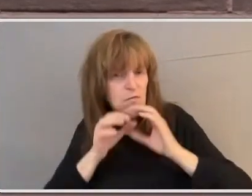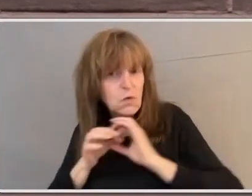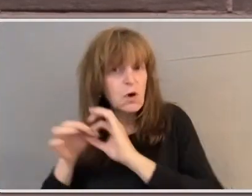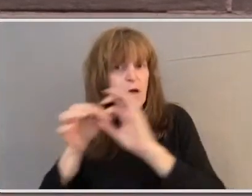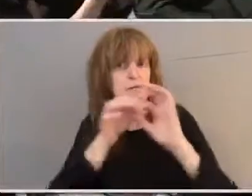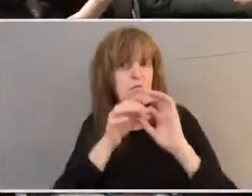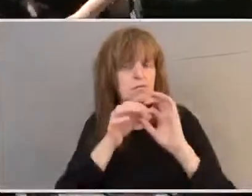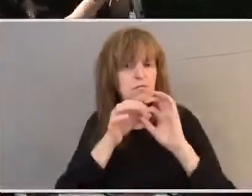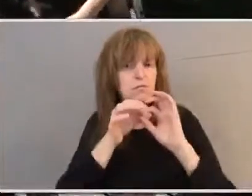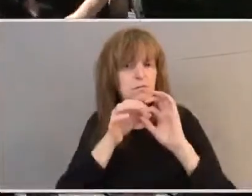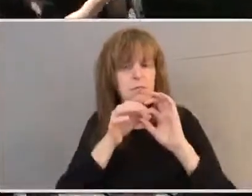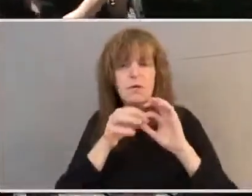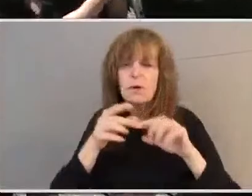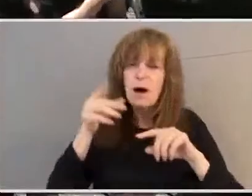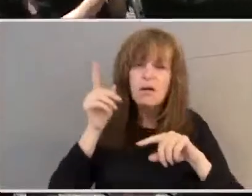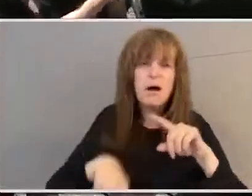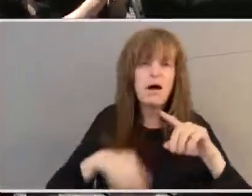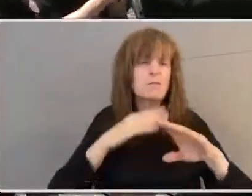unstoppable.